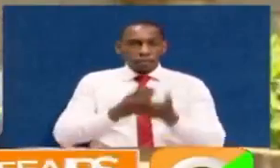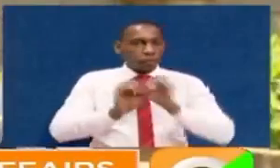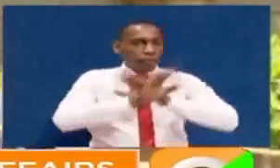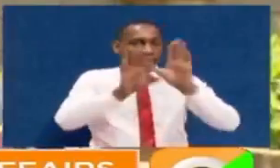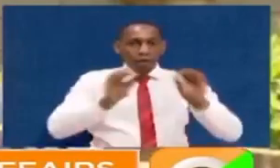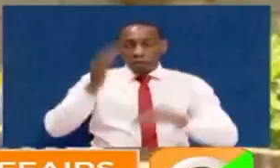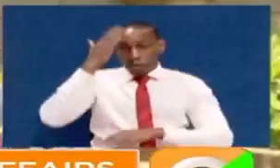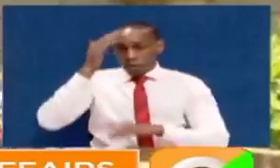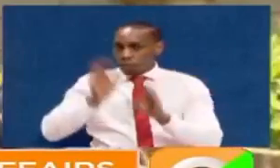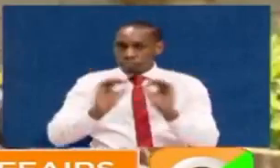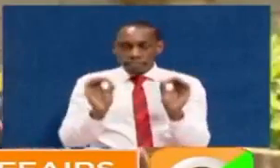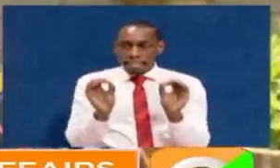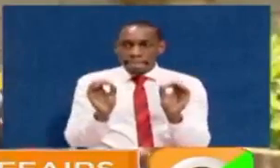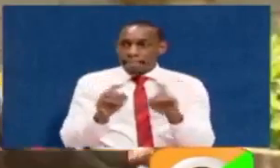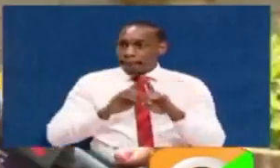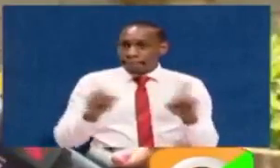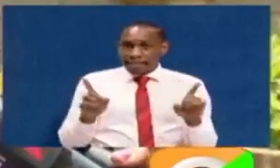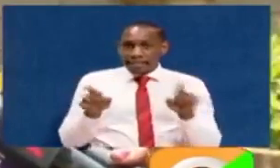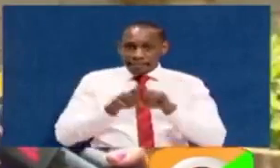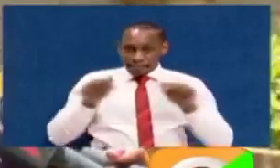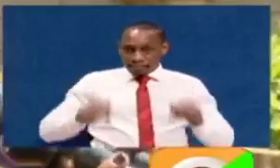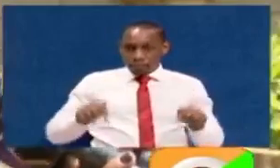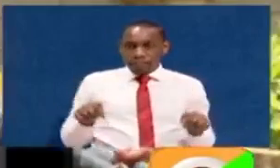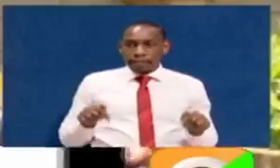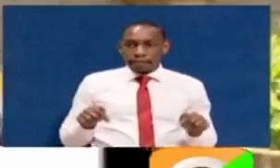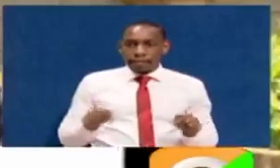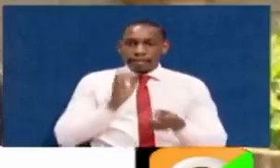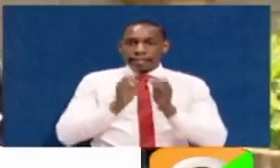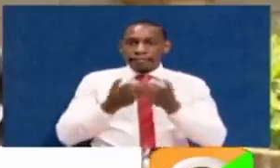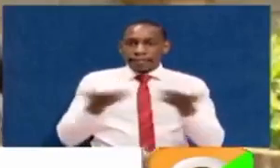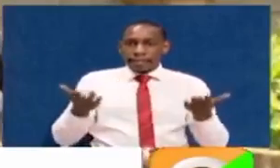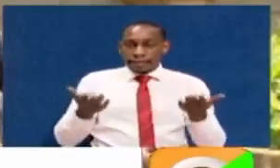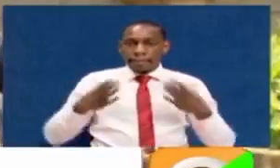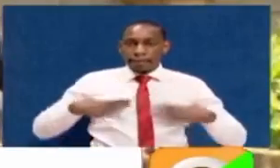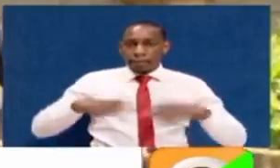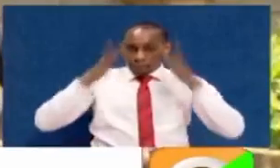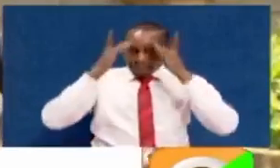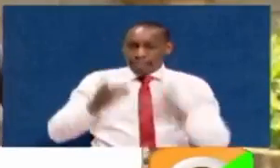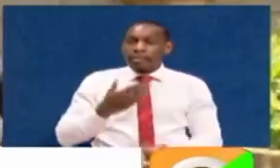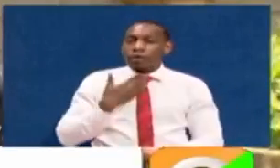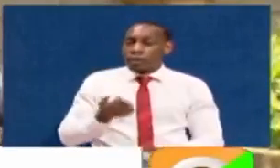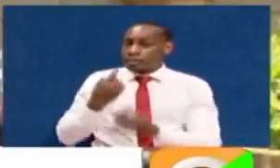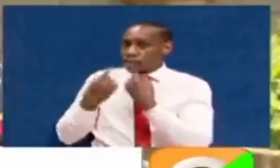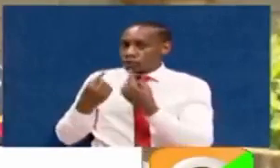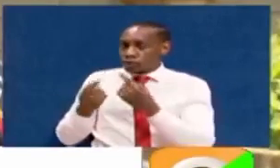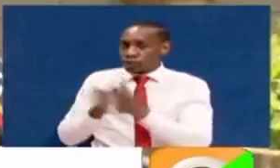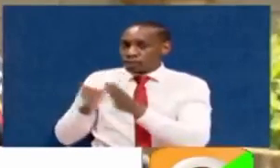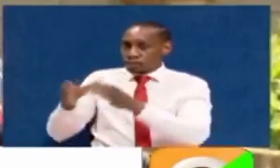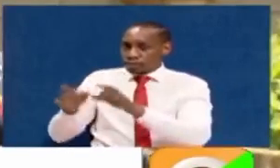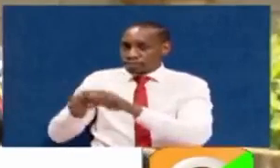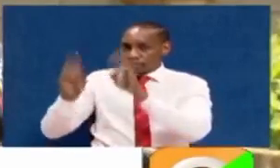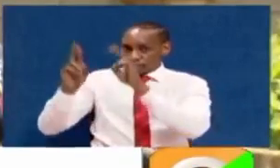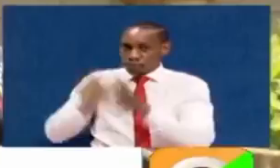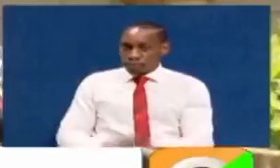they remain unknown to us. But even today, if any of these people decided that they wanted to speak to Kakuzi about these issues,